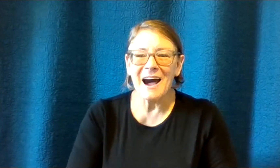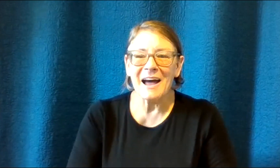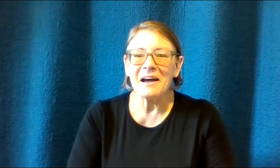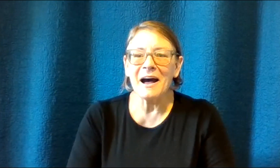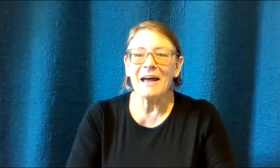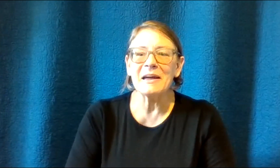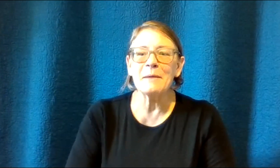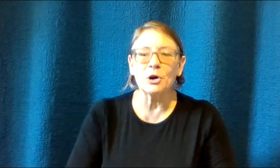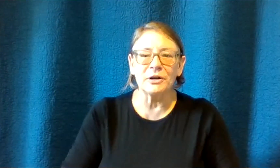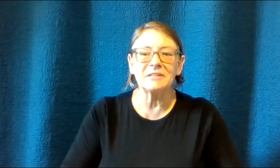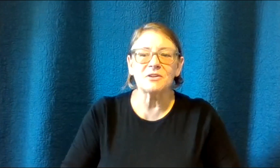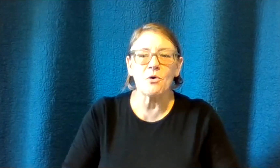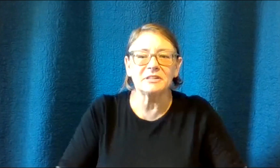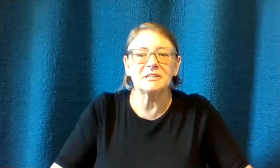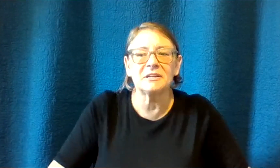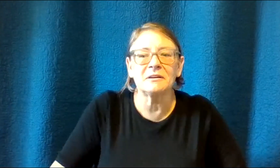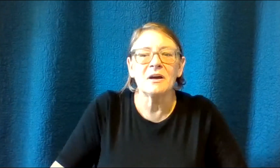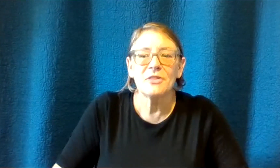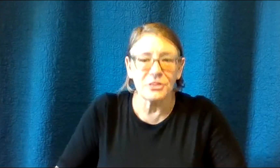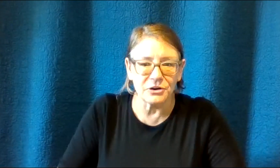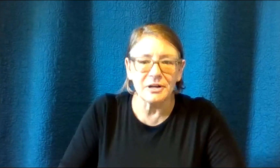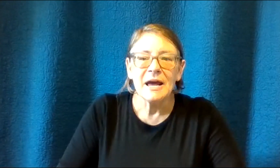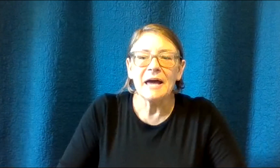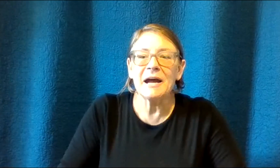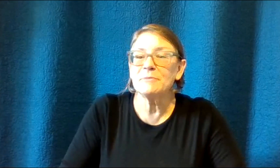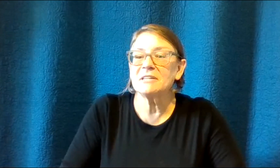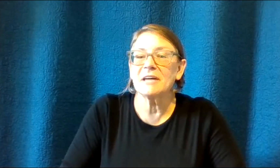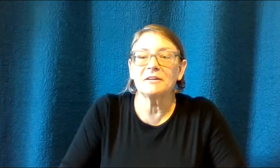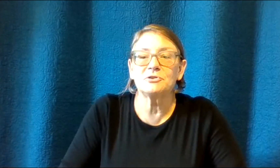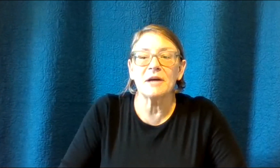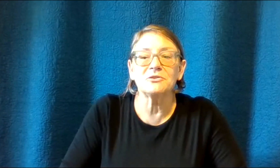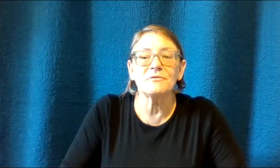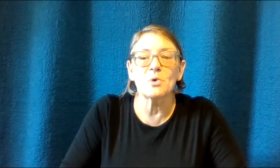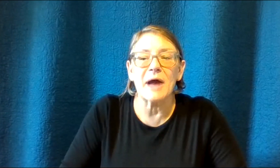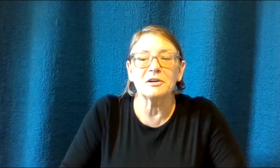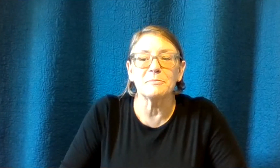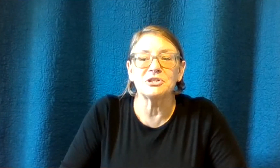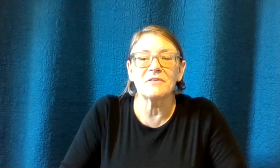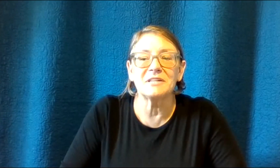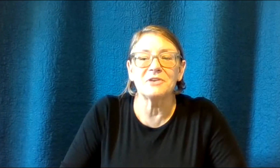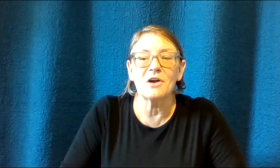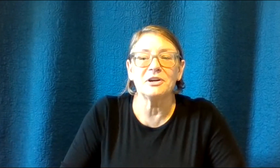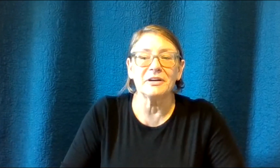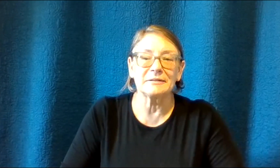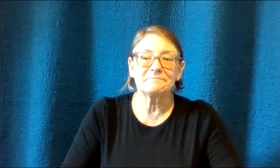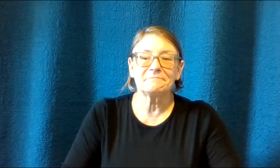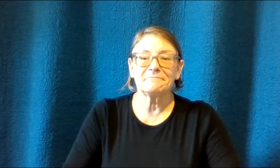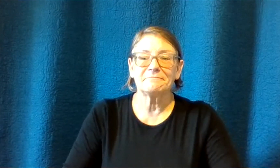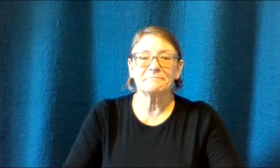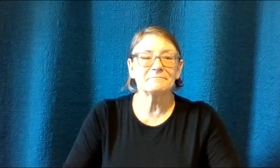Yes. Hi, I am Ernest Covington III, and I'm the Executive Director of the Rhode Island Commission on the Deaf and Hard of